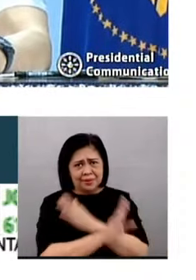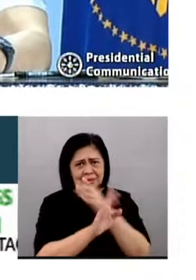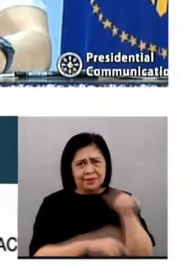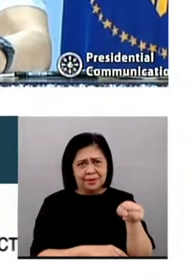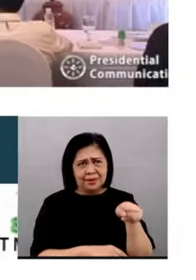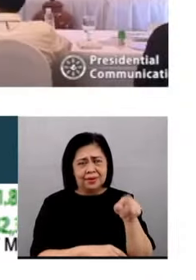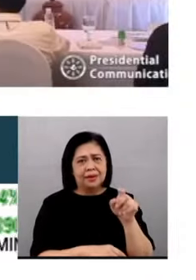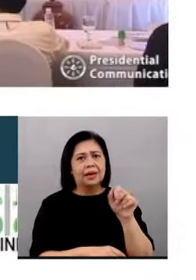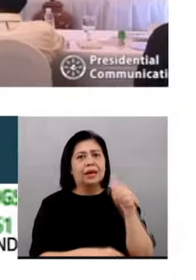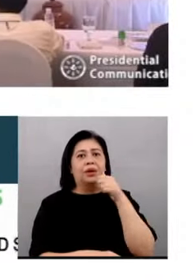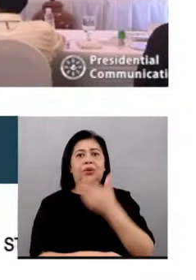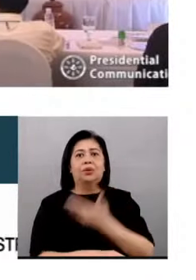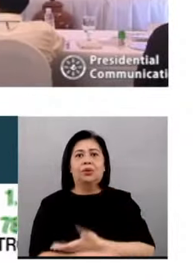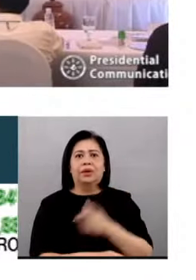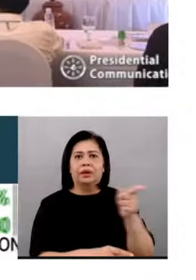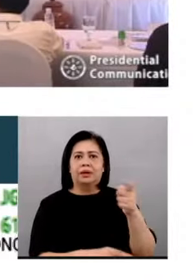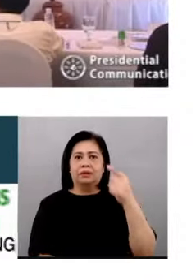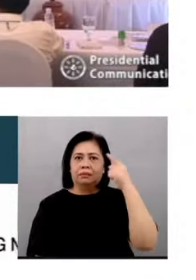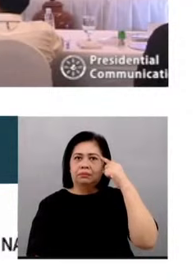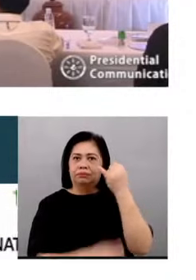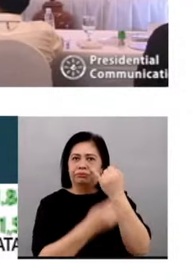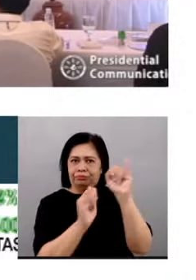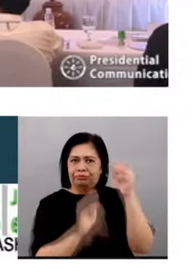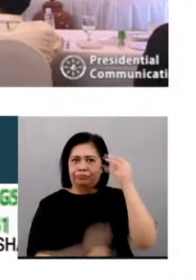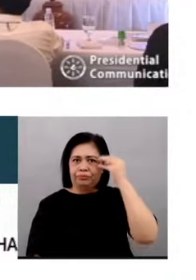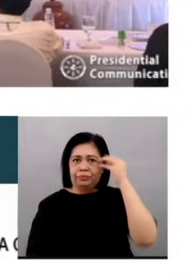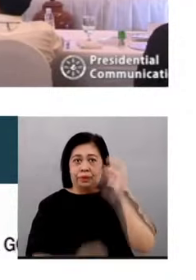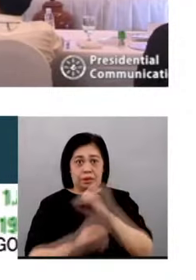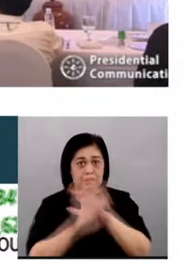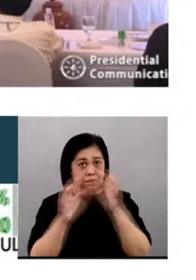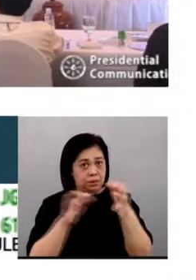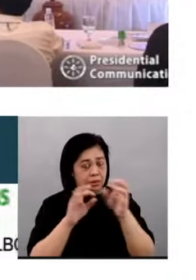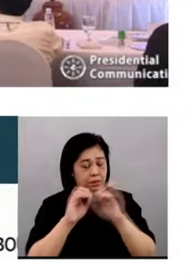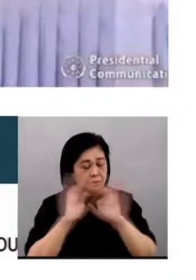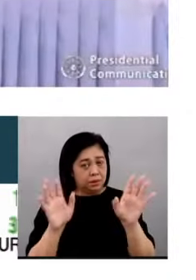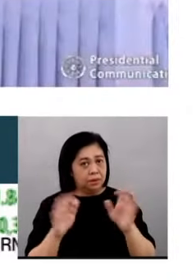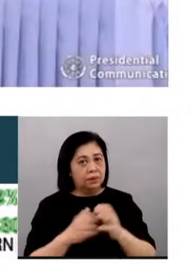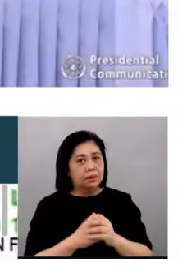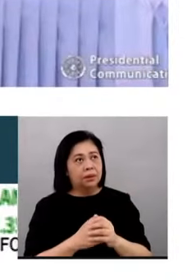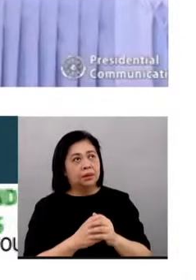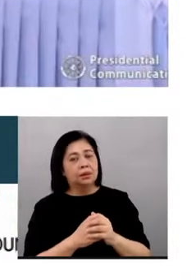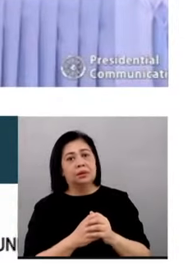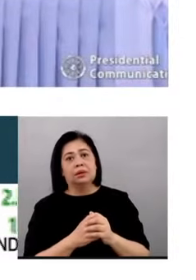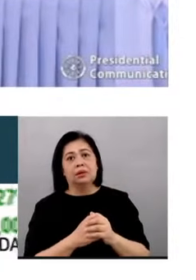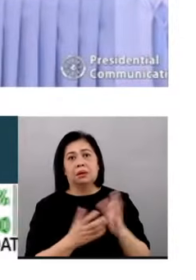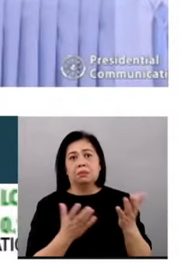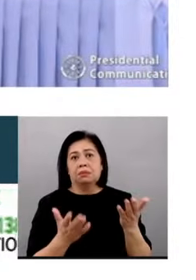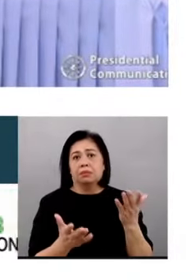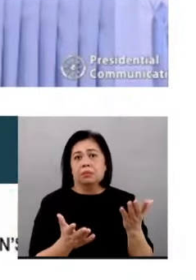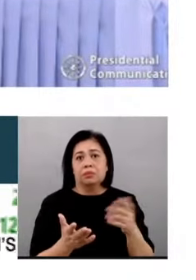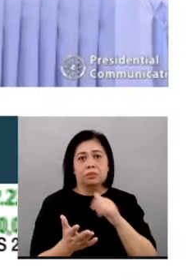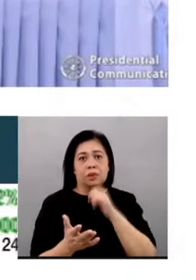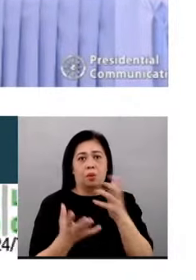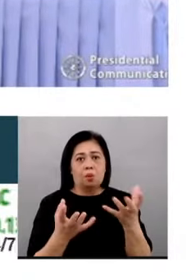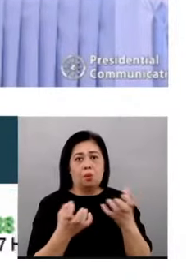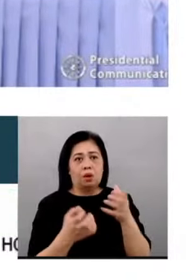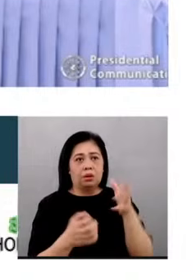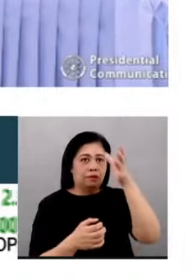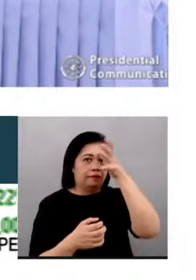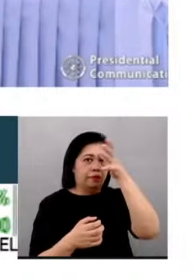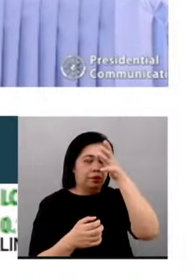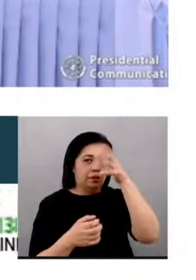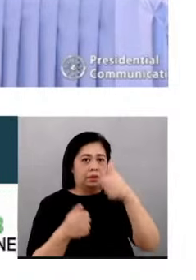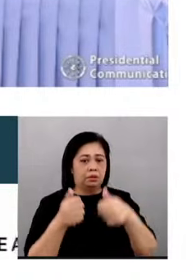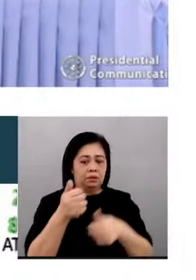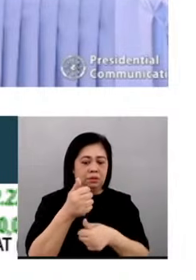the daughter has her own mind. Let's be clear about that. And probably would not want her father to be his